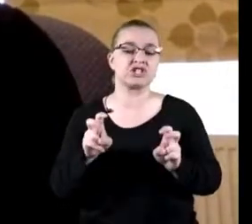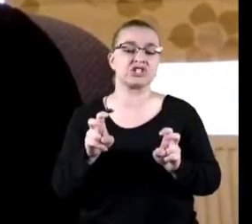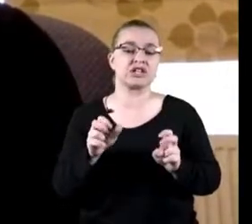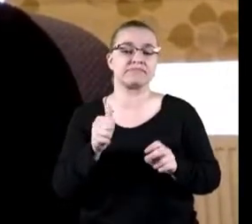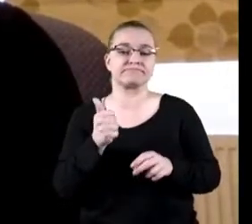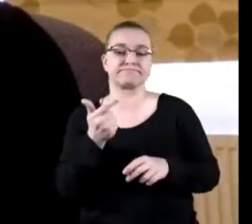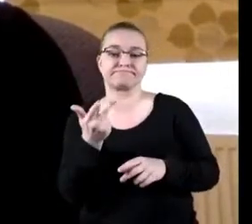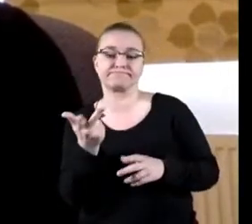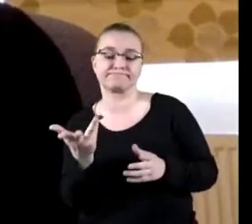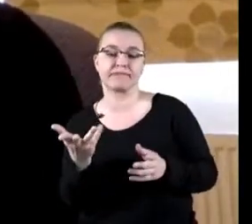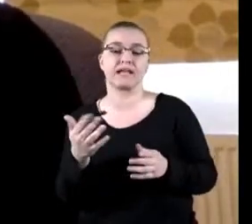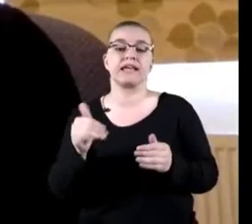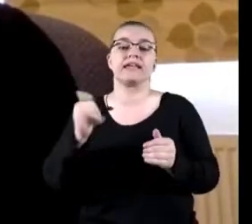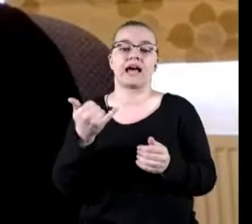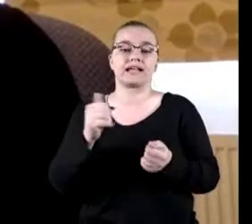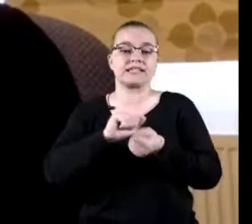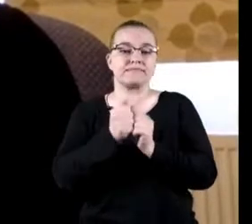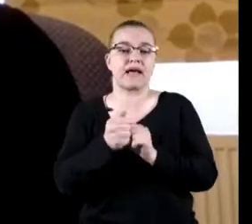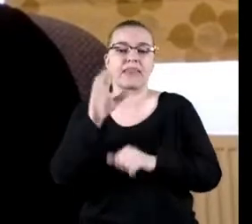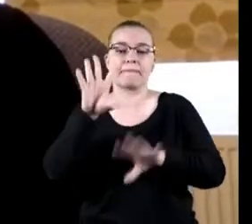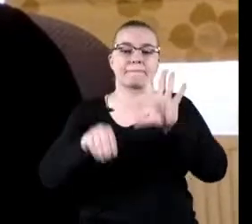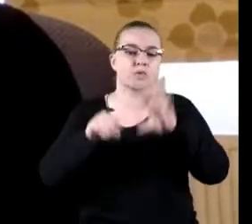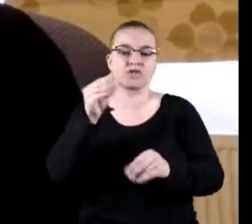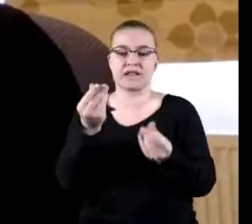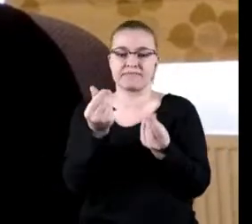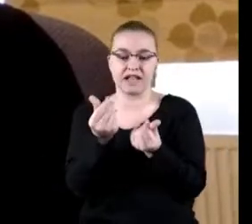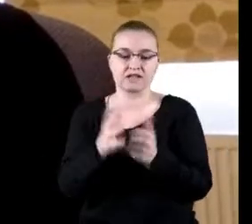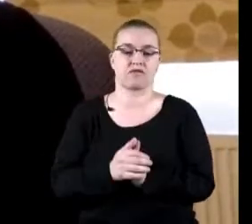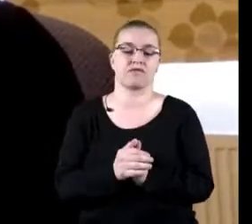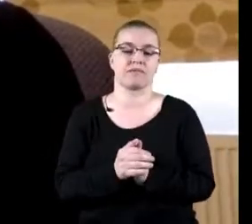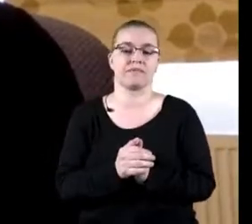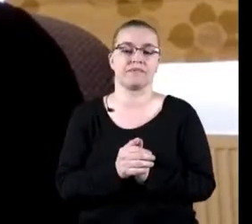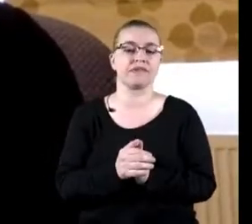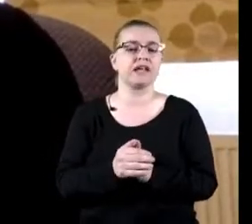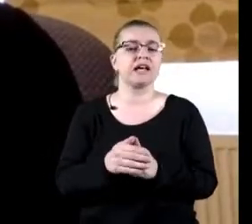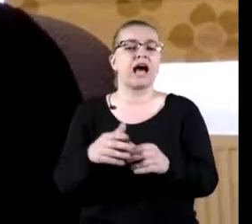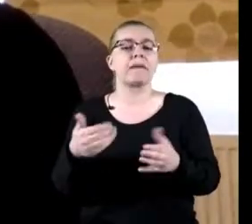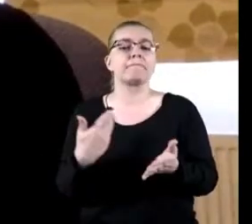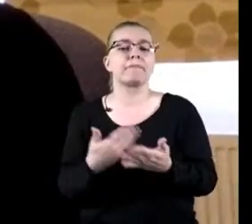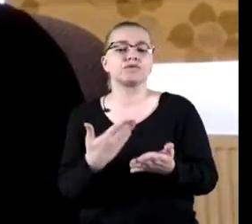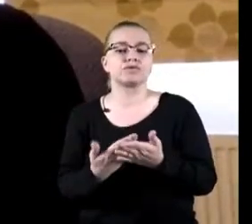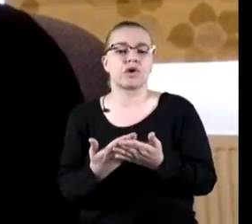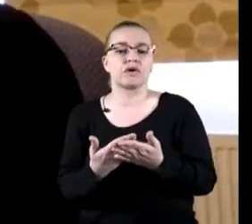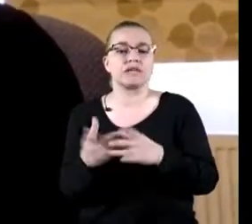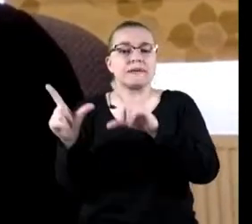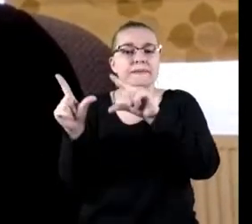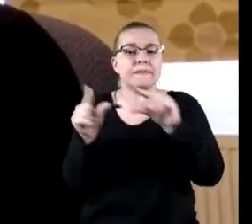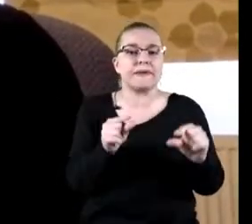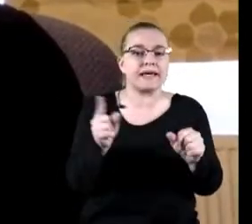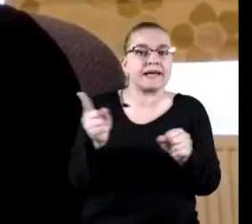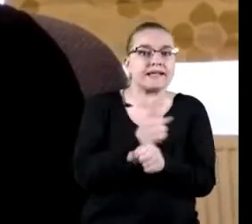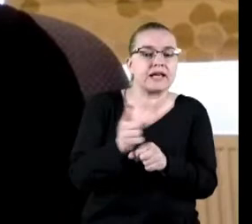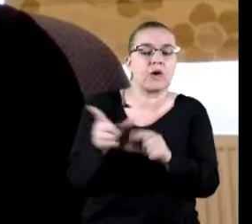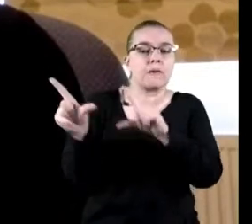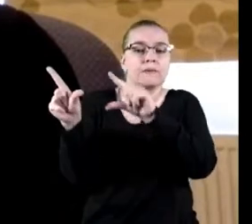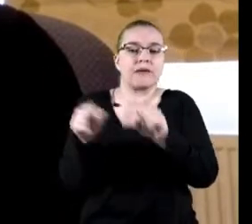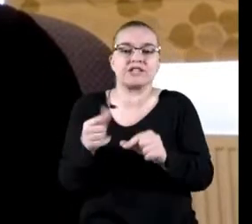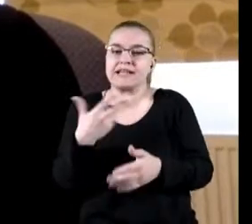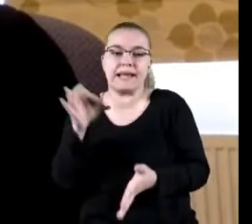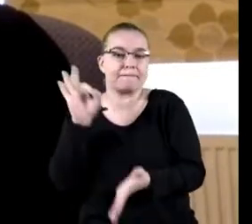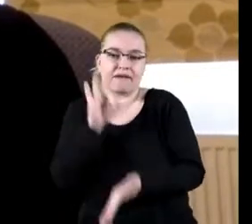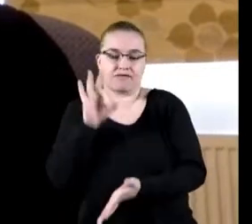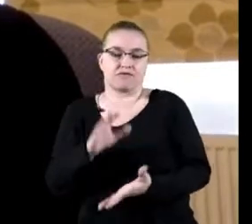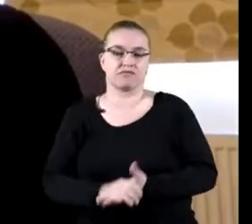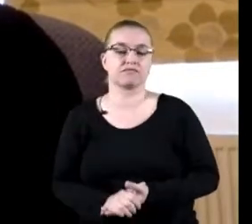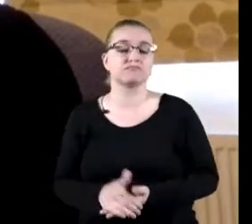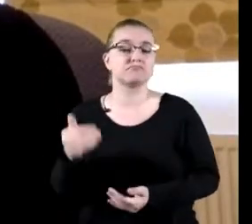budget planning to consider risk and uncertainty, and it can be gained by reconfiguring legal and